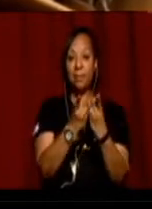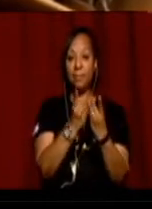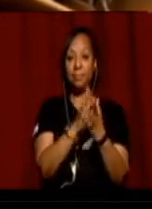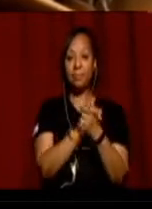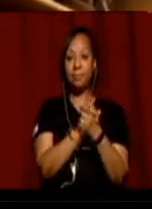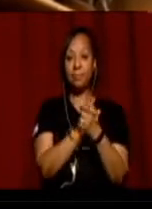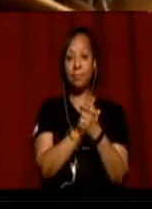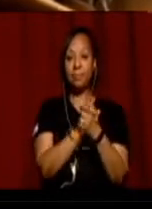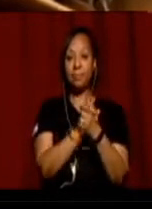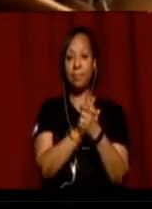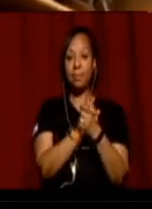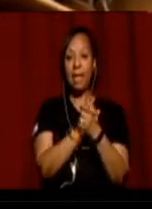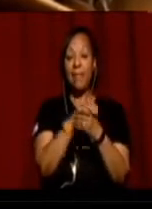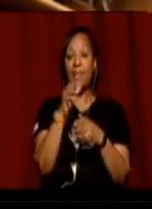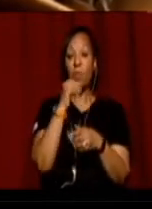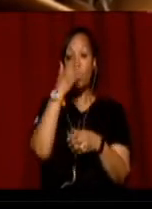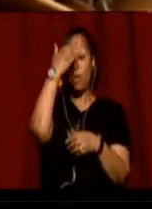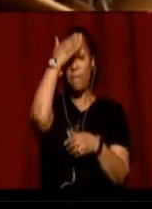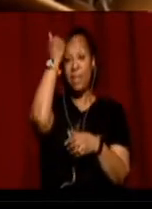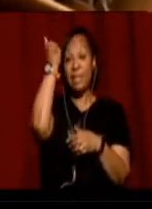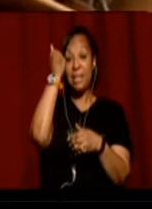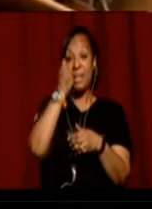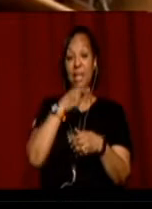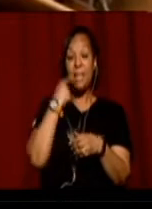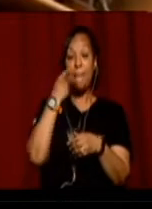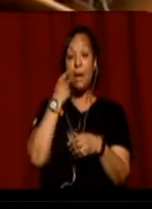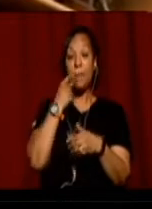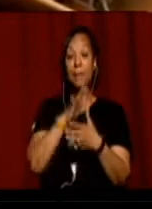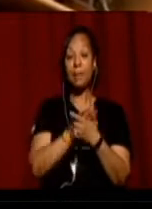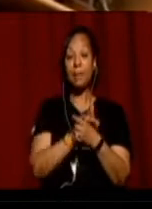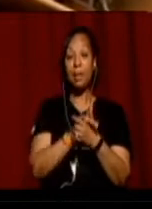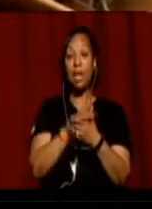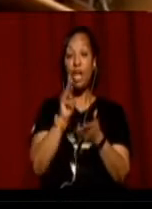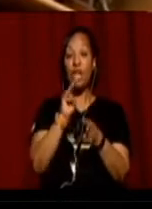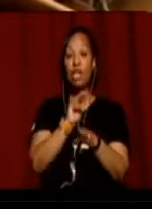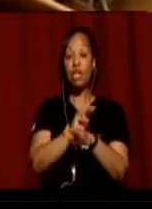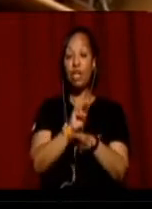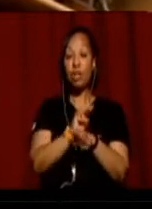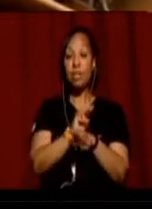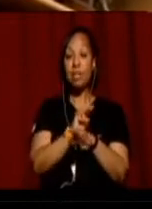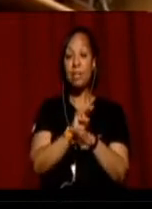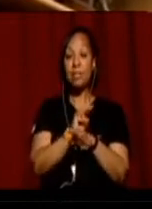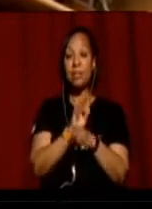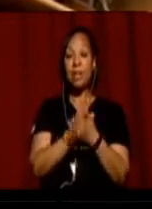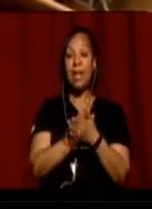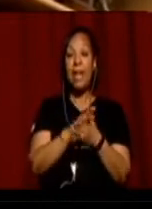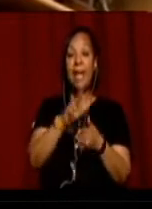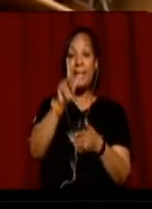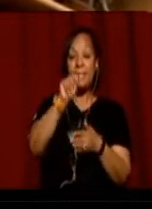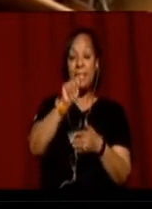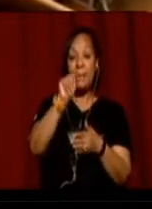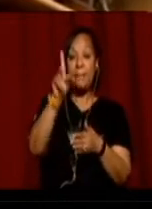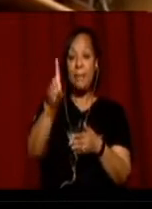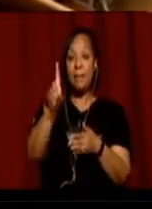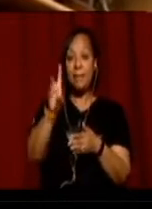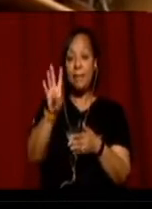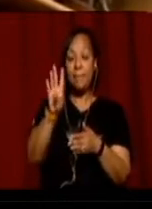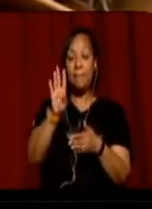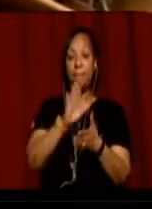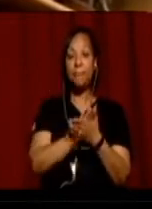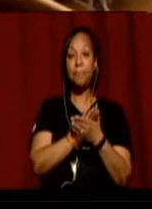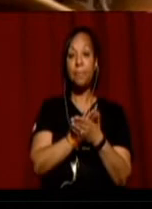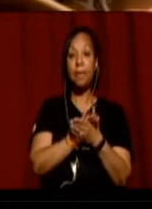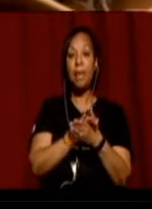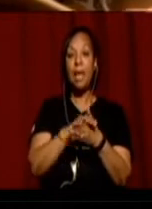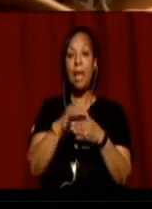have one thing I don't want to forget is our public health nursing, where we take care of tuberculosis patients. That's the only clinical function